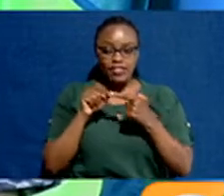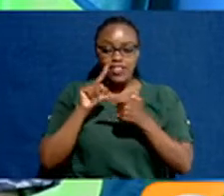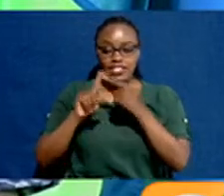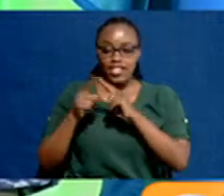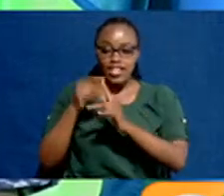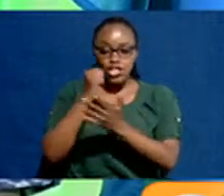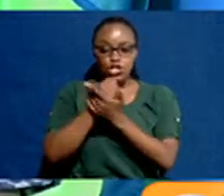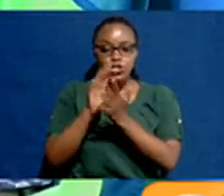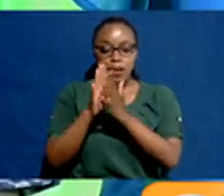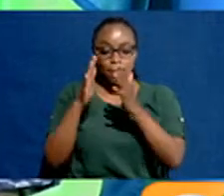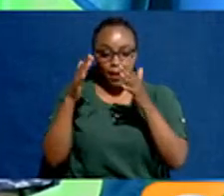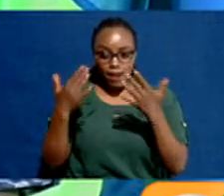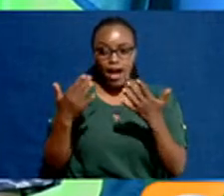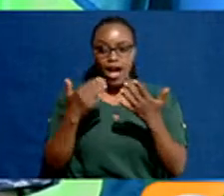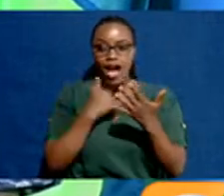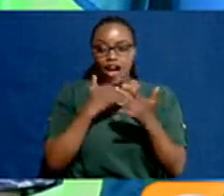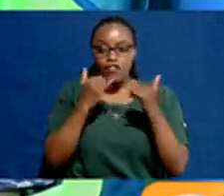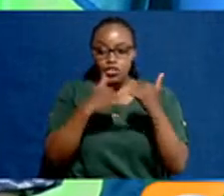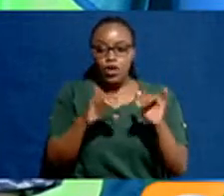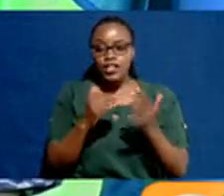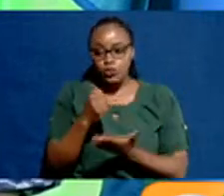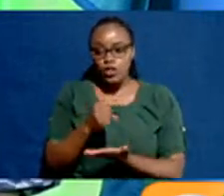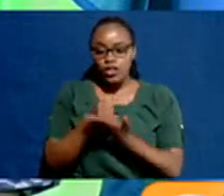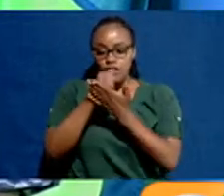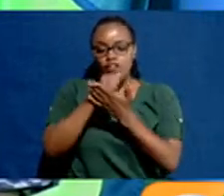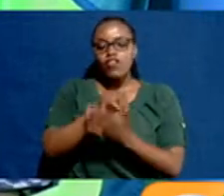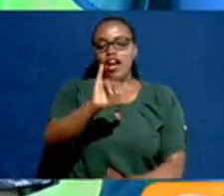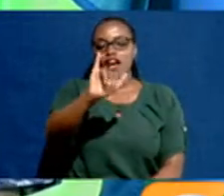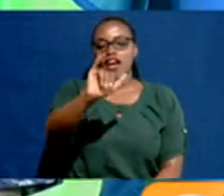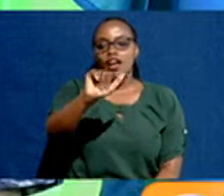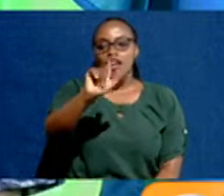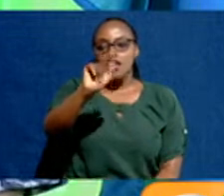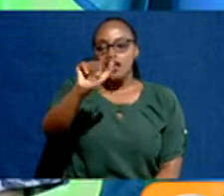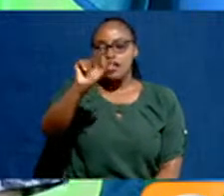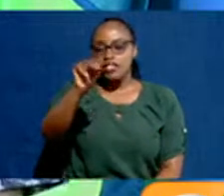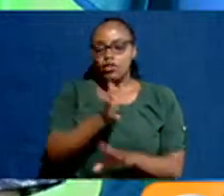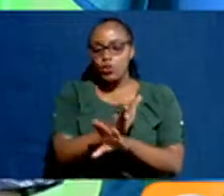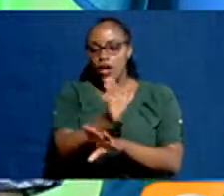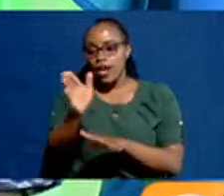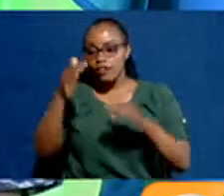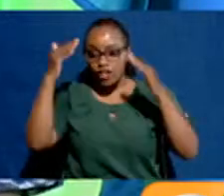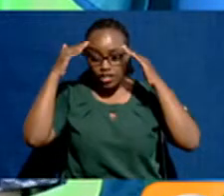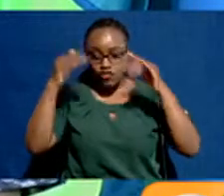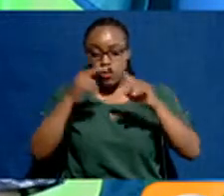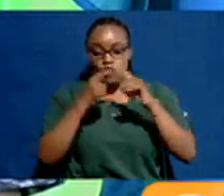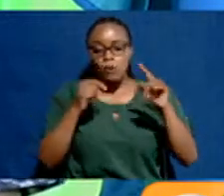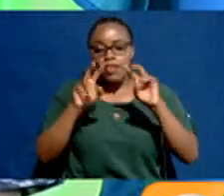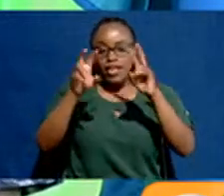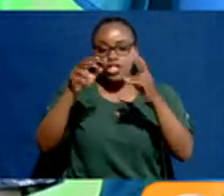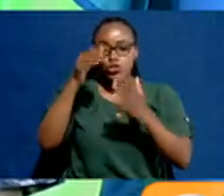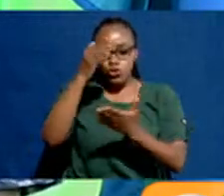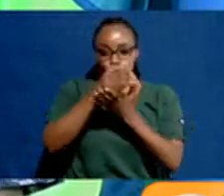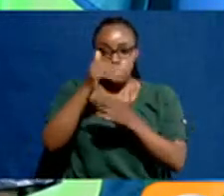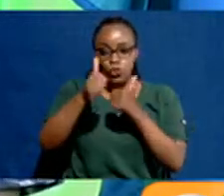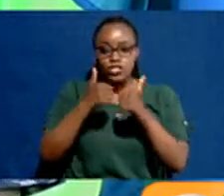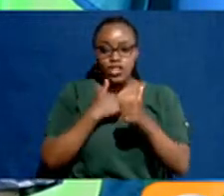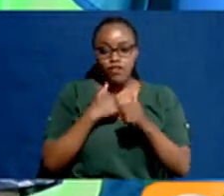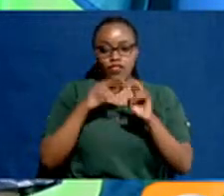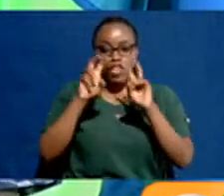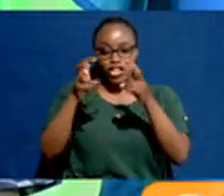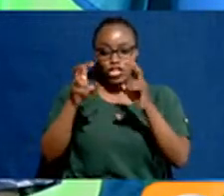newspaper was trying to assist the attorney to divert attention from the real issues, the real